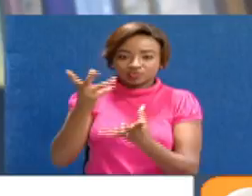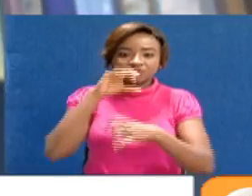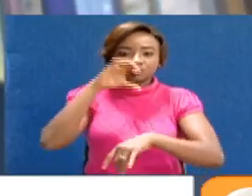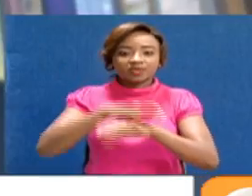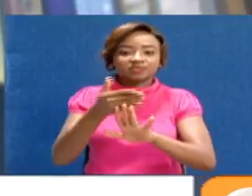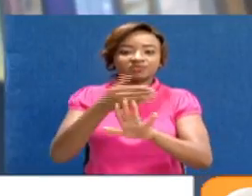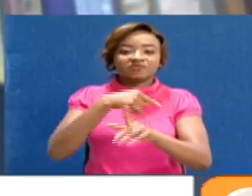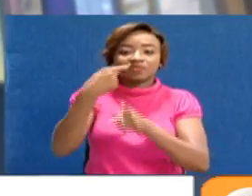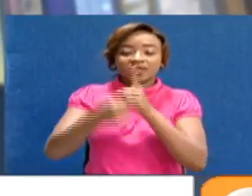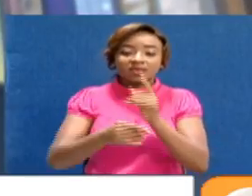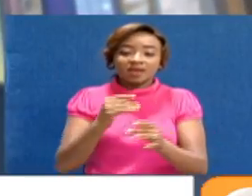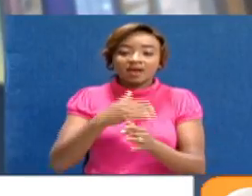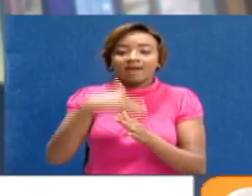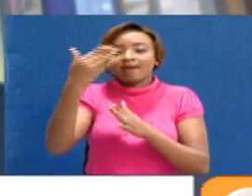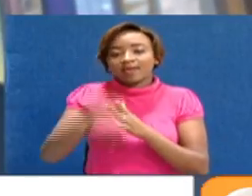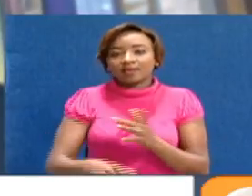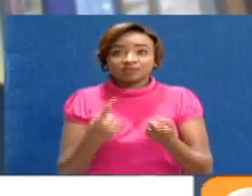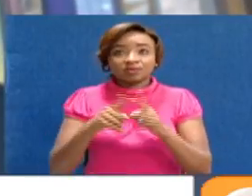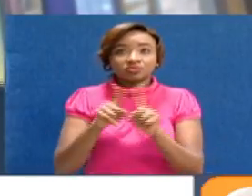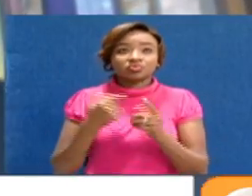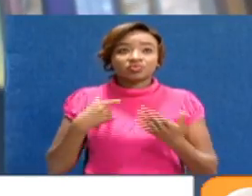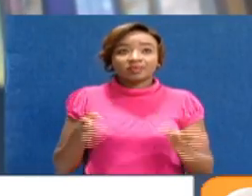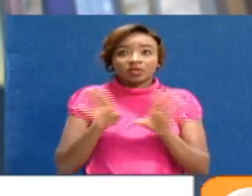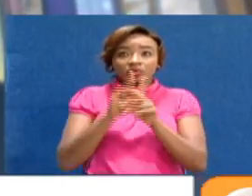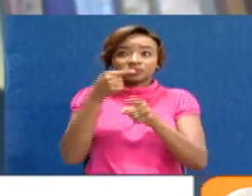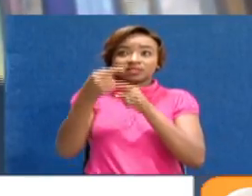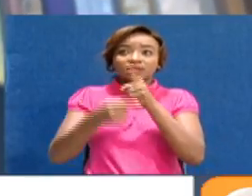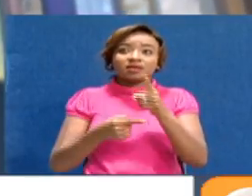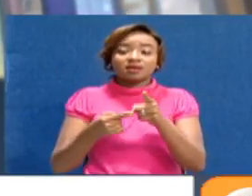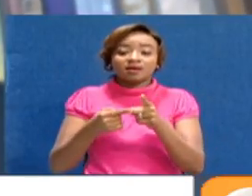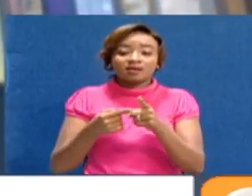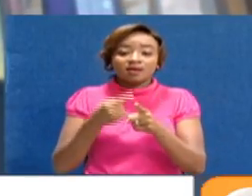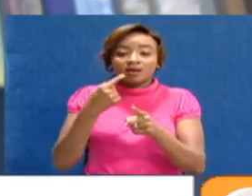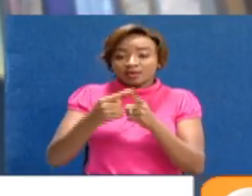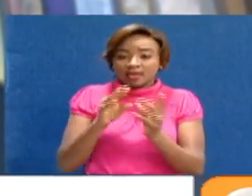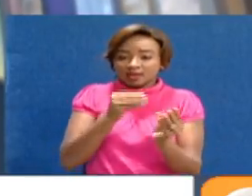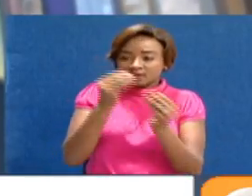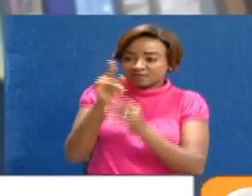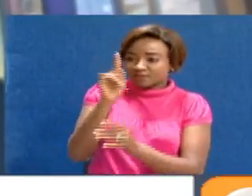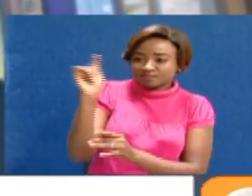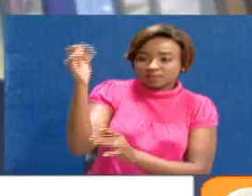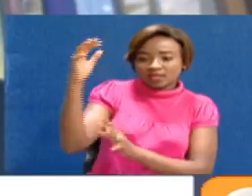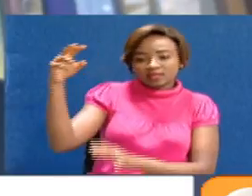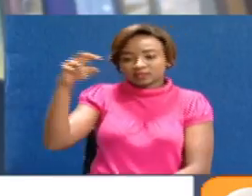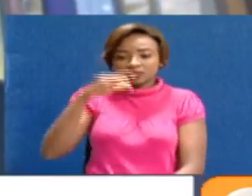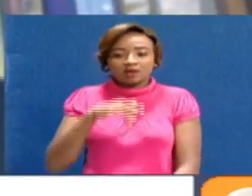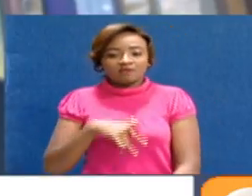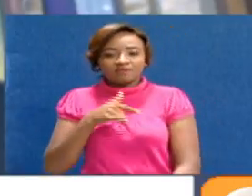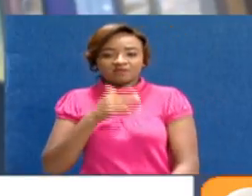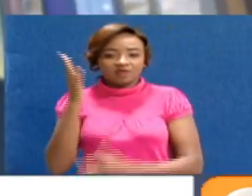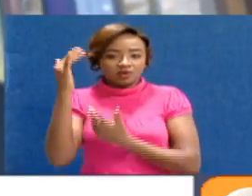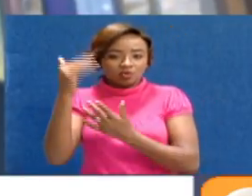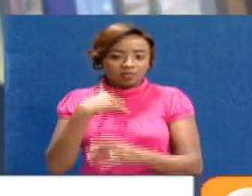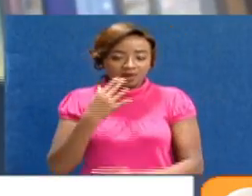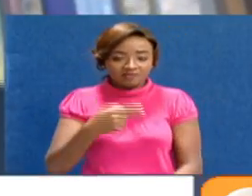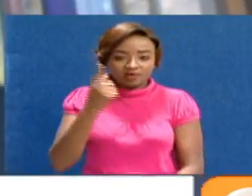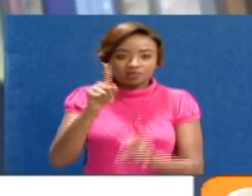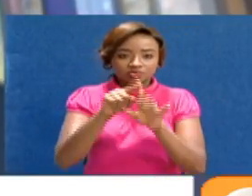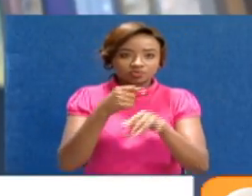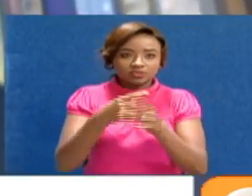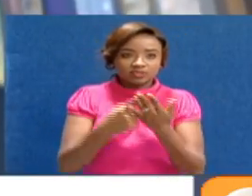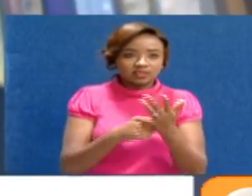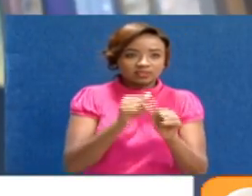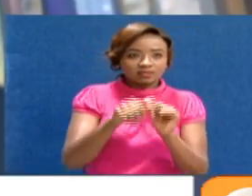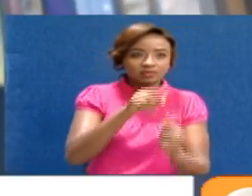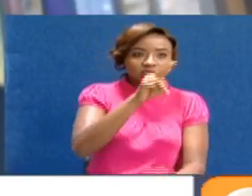end of this year. But we close the year for Kenyans, giving them a lot of hope. As we've talked about NYS1